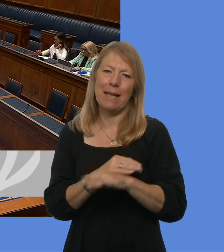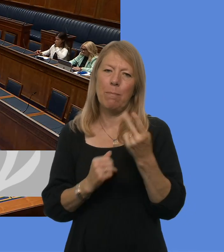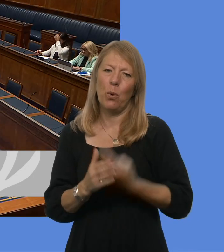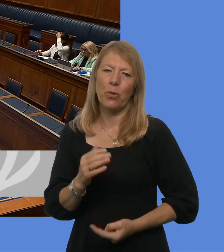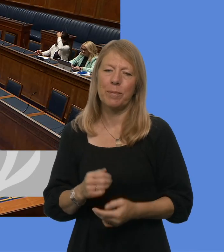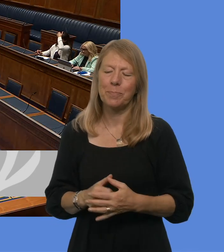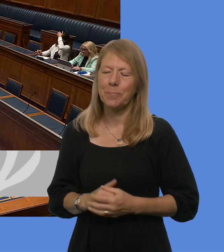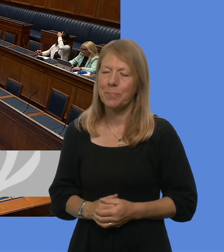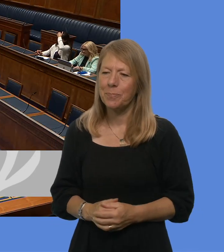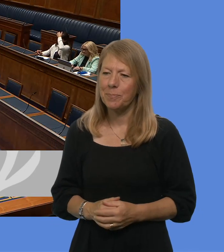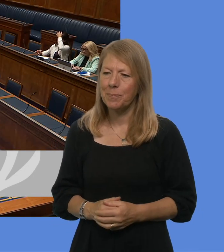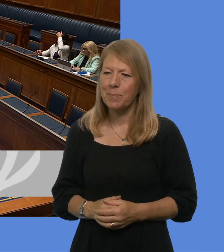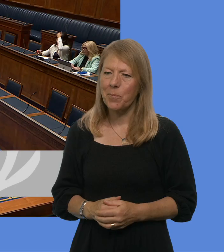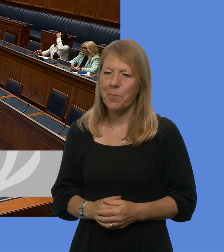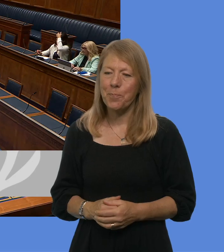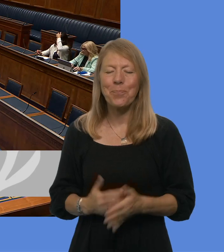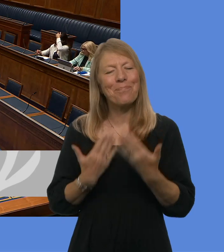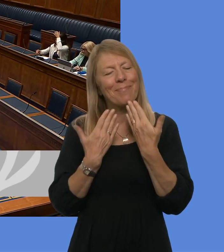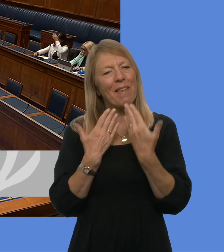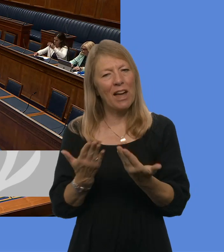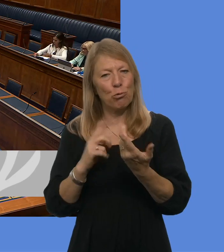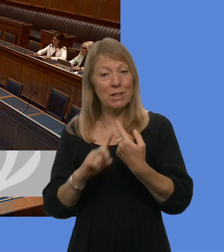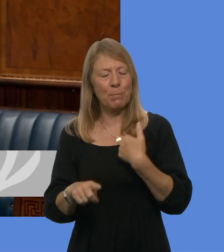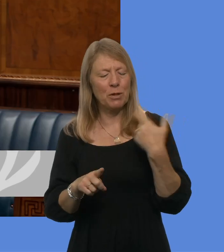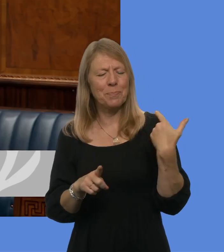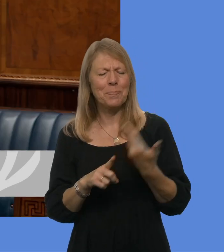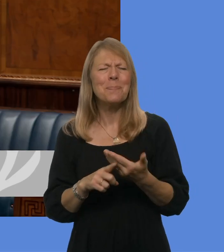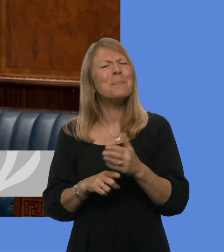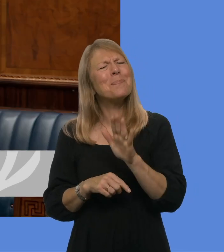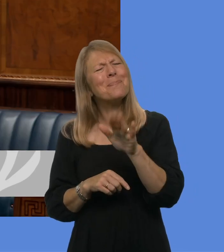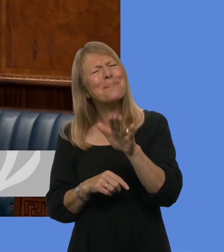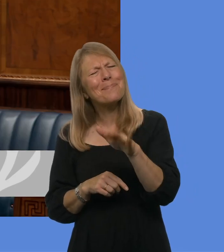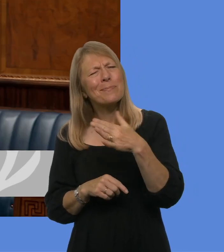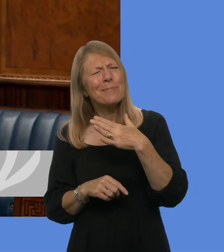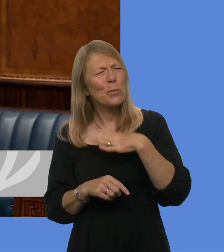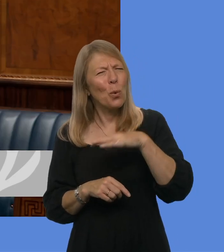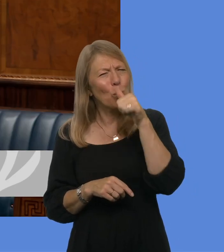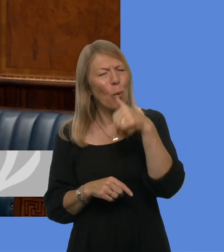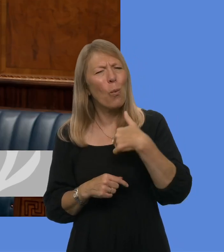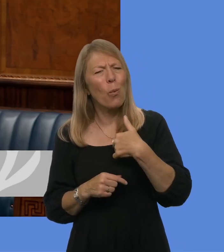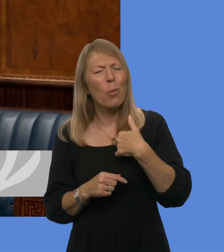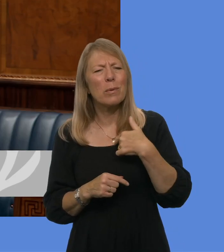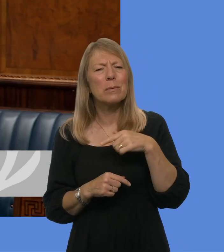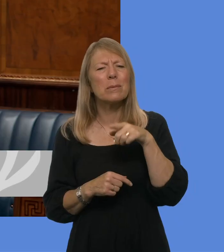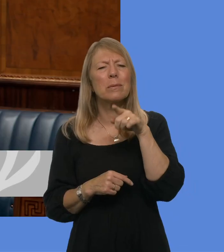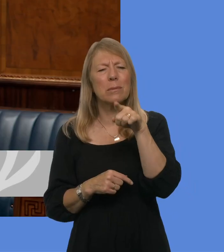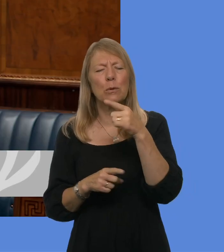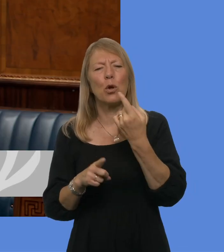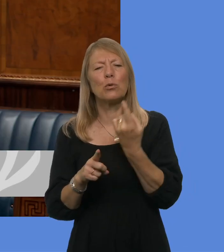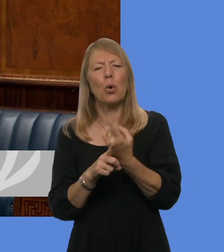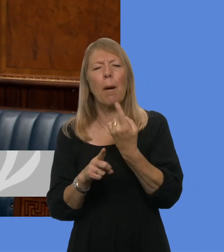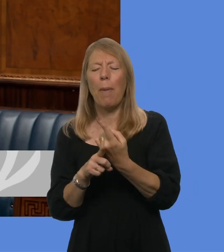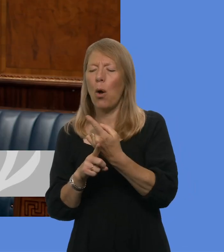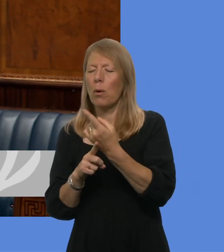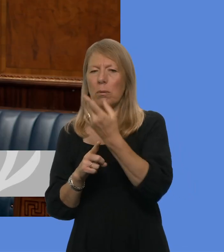Thanks to the Minister for his response. Minister, could you clarify, please, how the curriculum-led capital investment programme